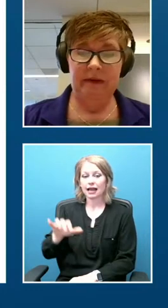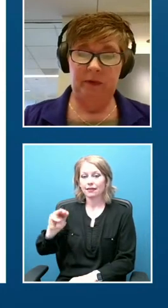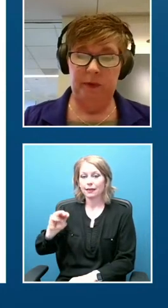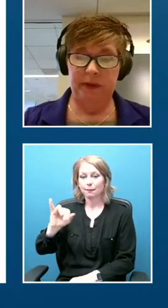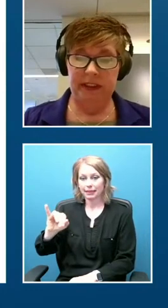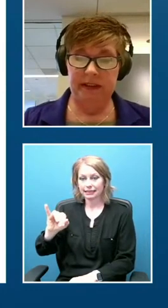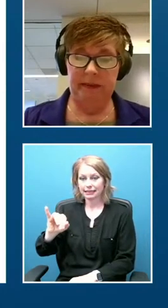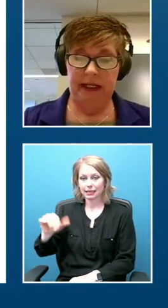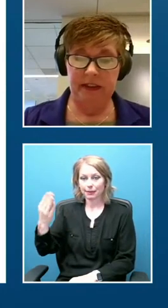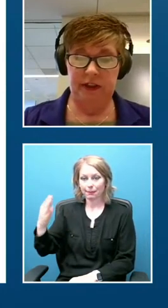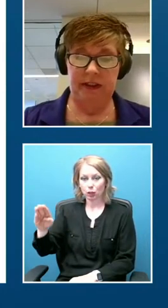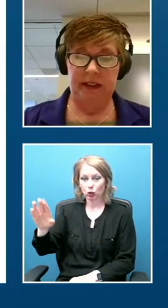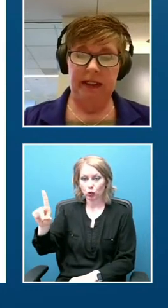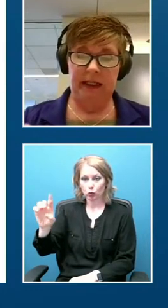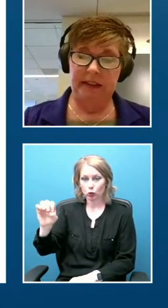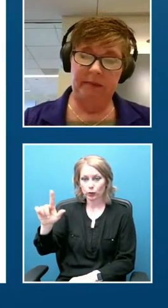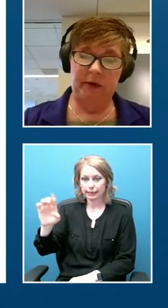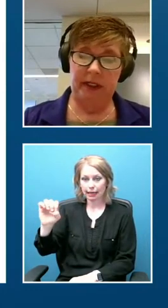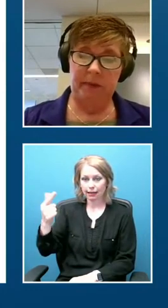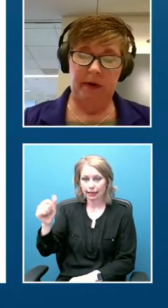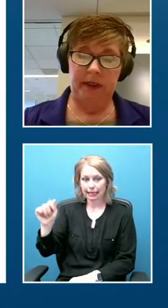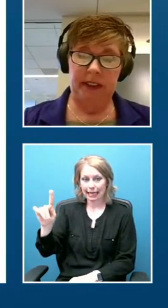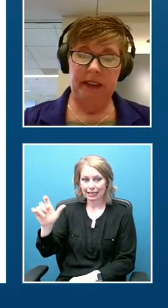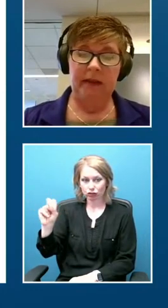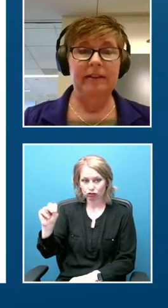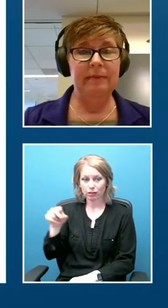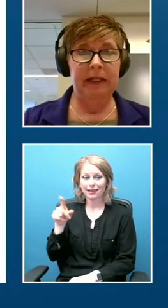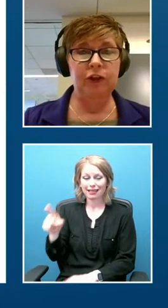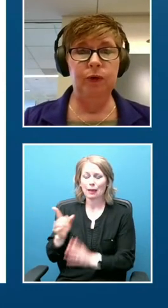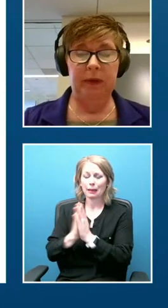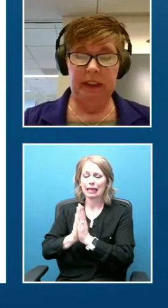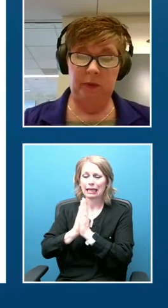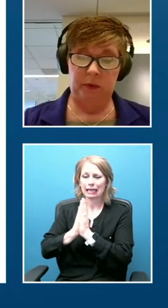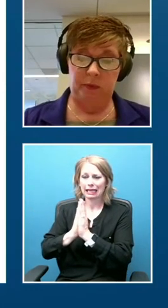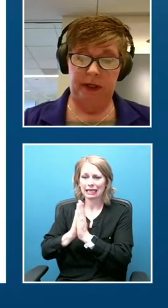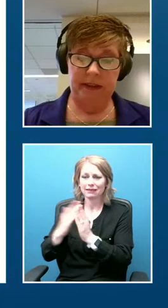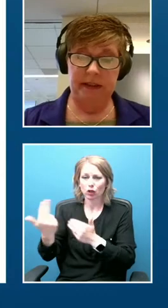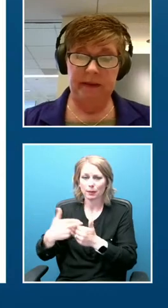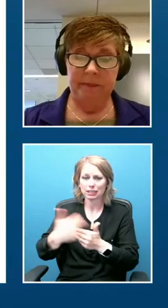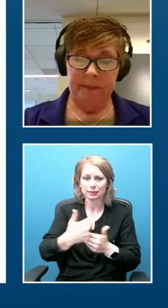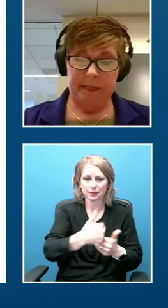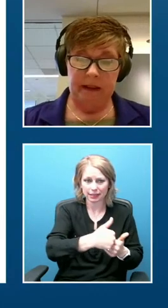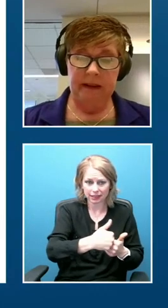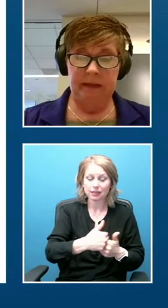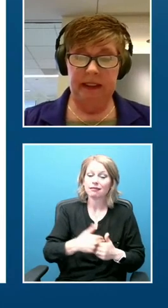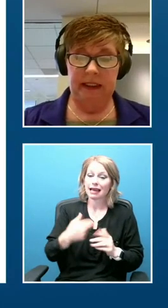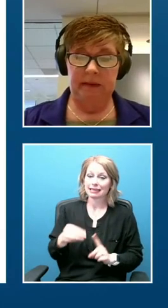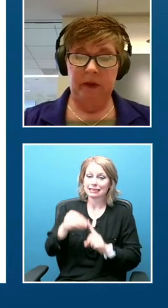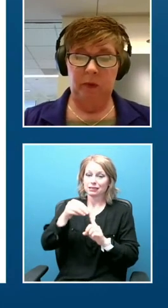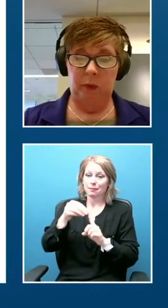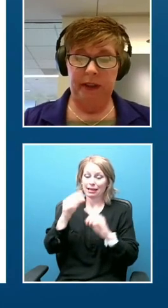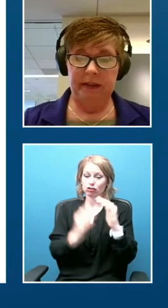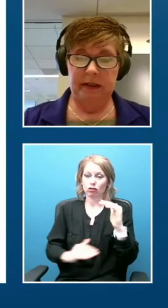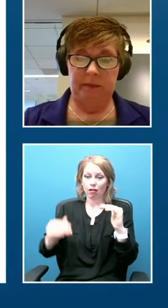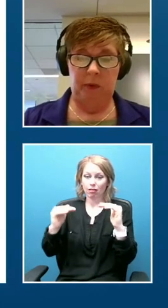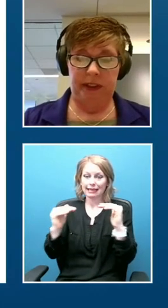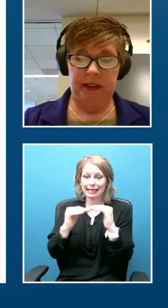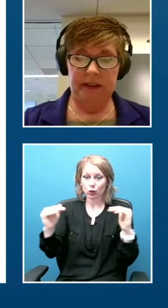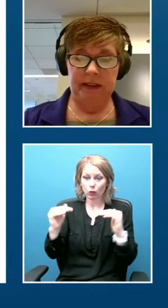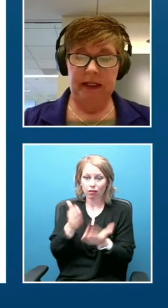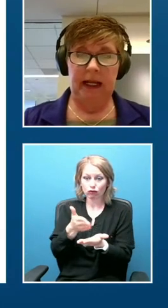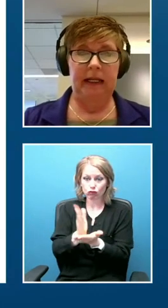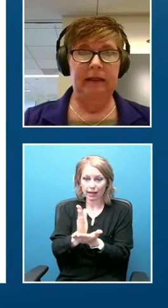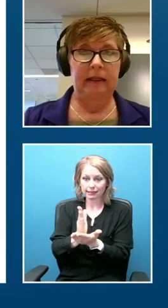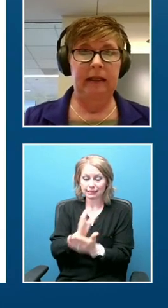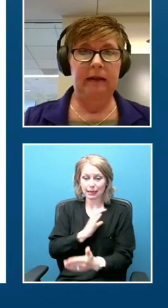pleaded for participation in the Democratic Party, the Special Equal Rights Committee was